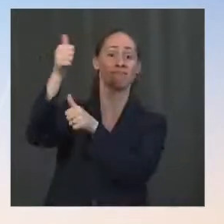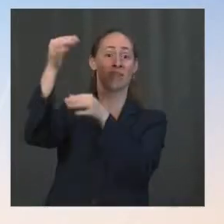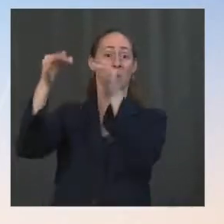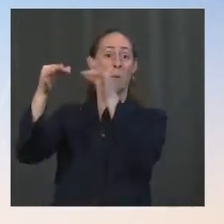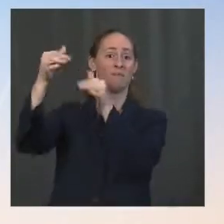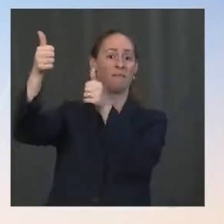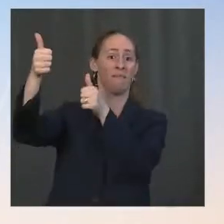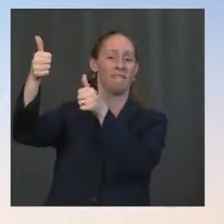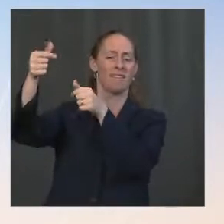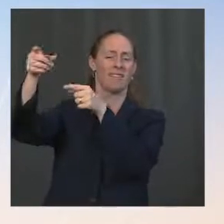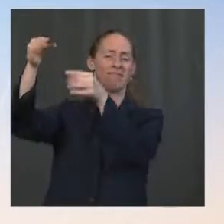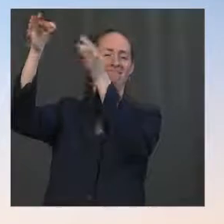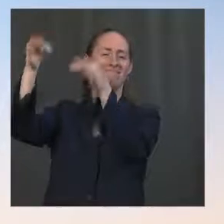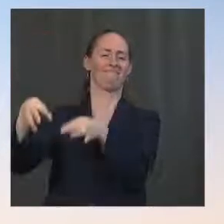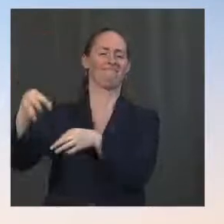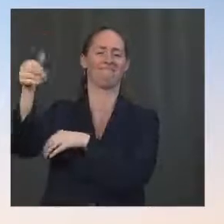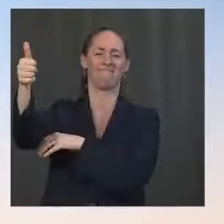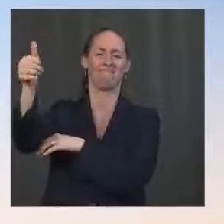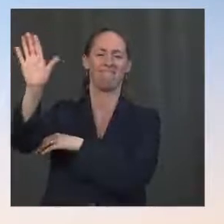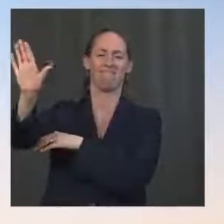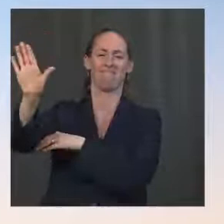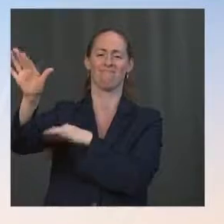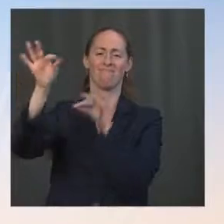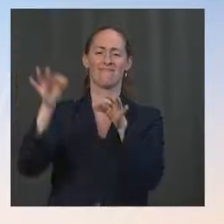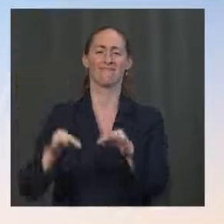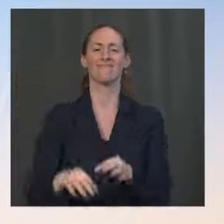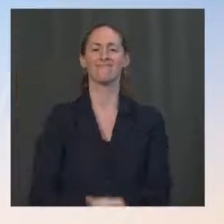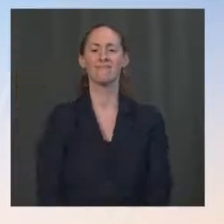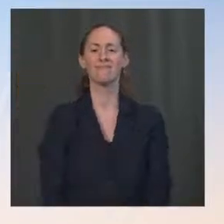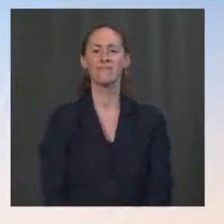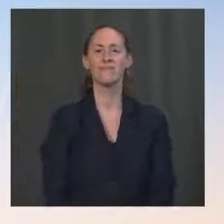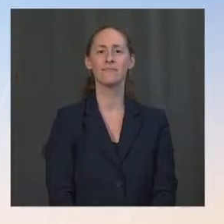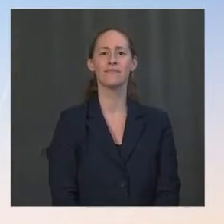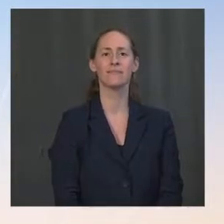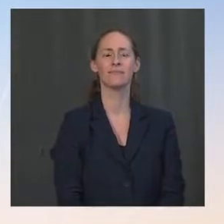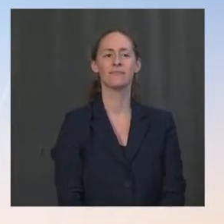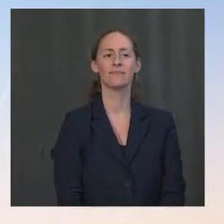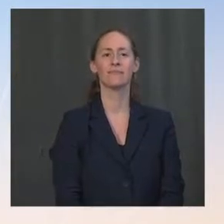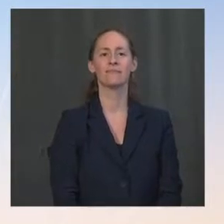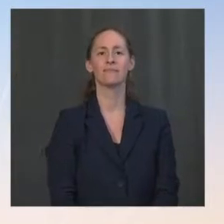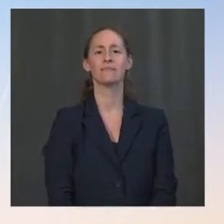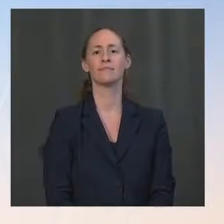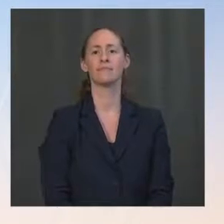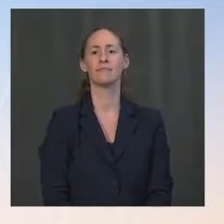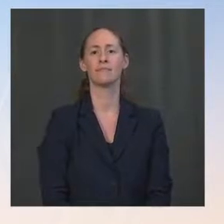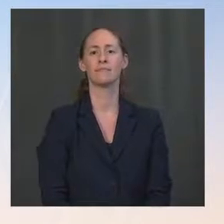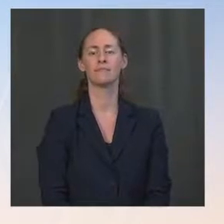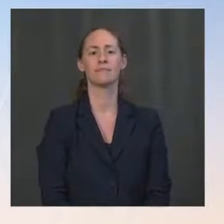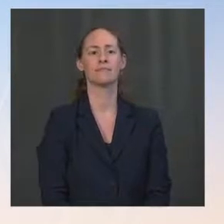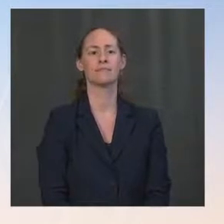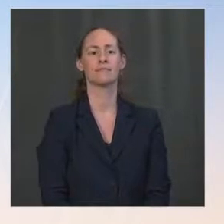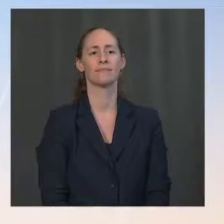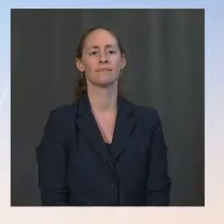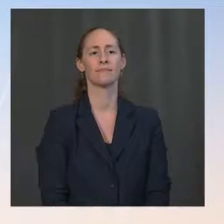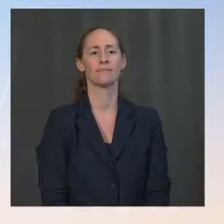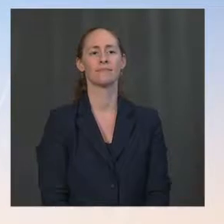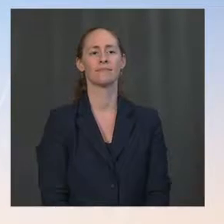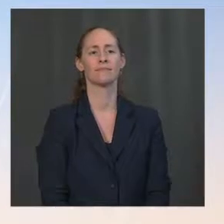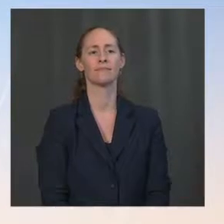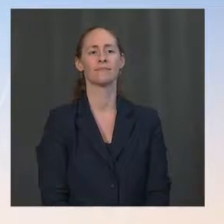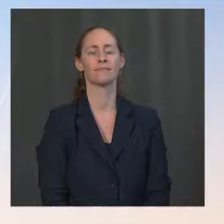president reached out to any governors about the lack of rental assistance aid that has actually gone out in states? I